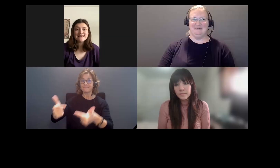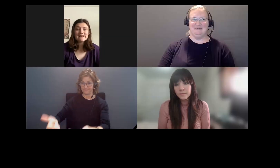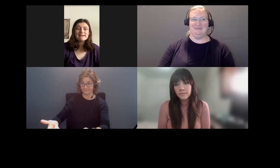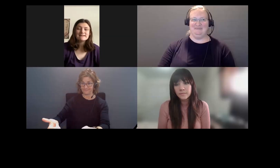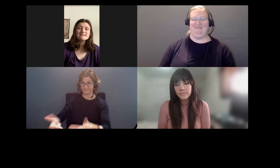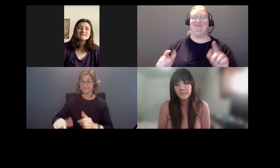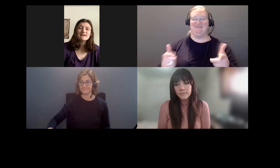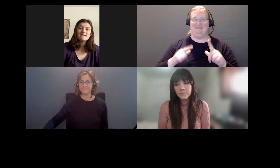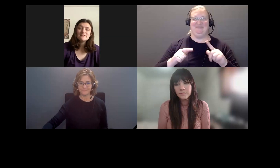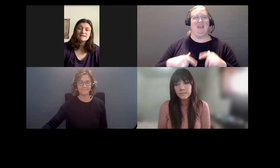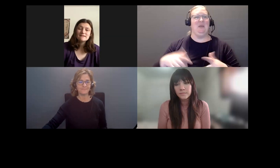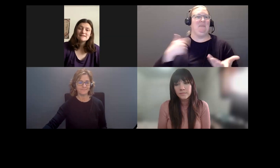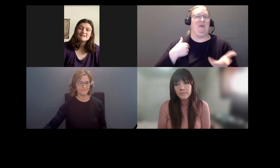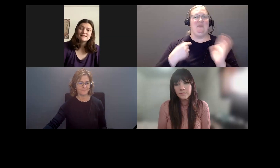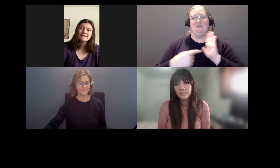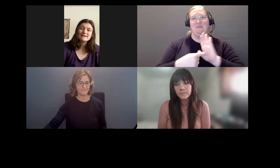as Canadians.